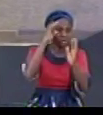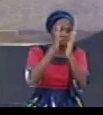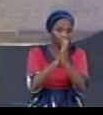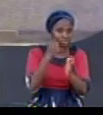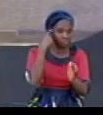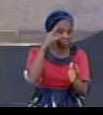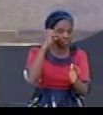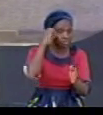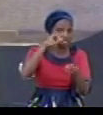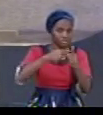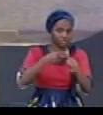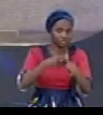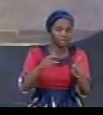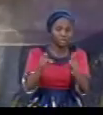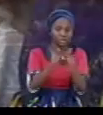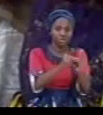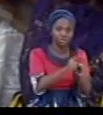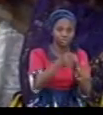Job,